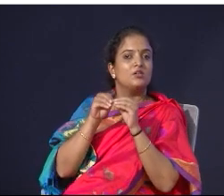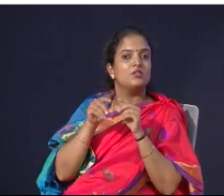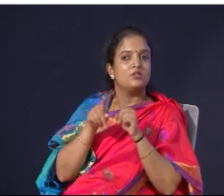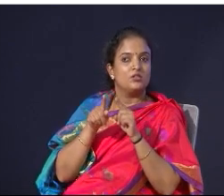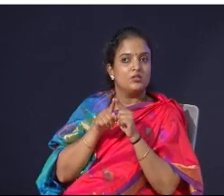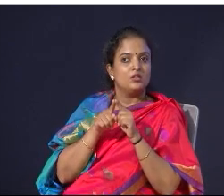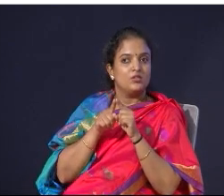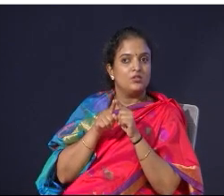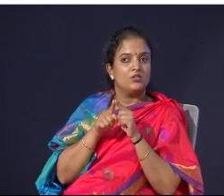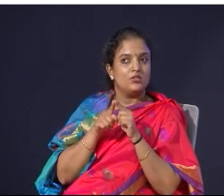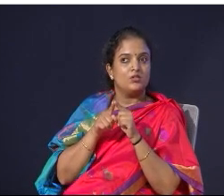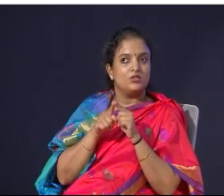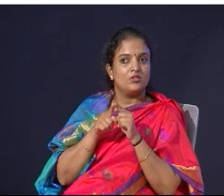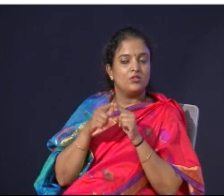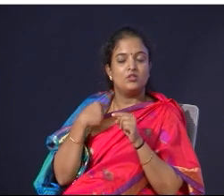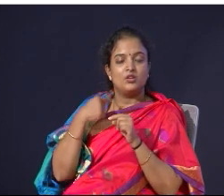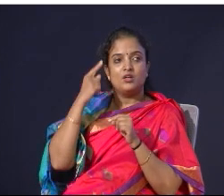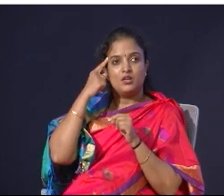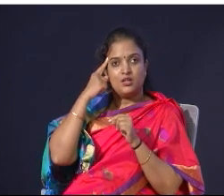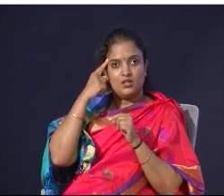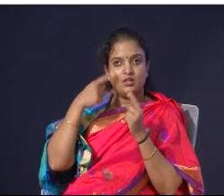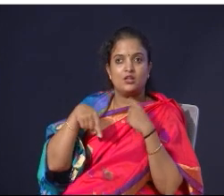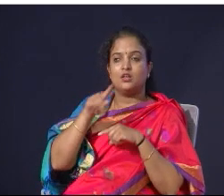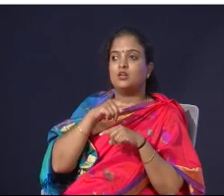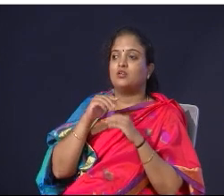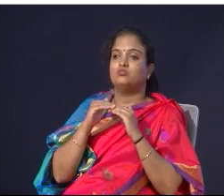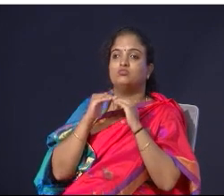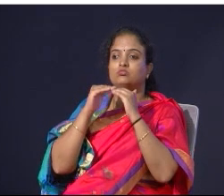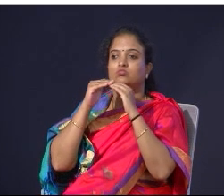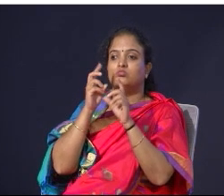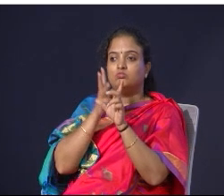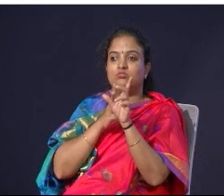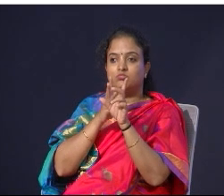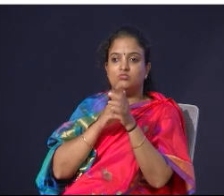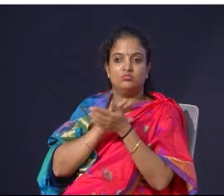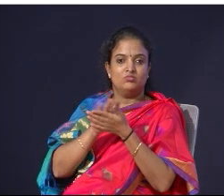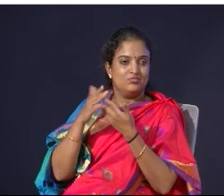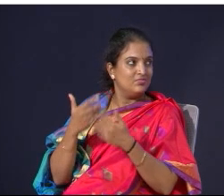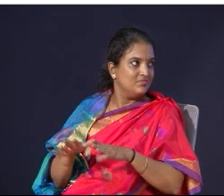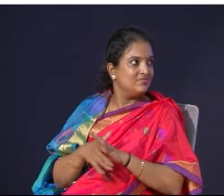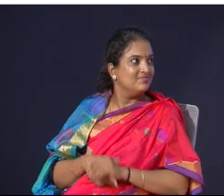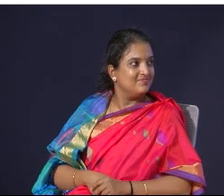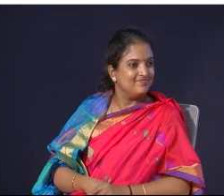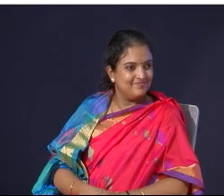school. And I think by now he must have completed his graduation. He came to us long back, yeah.